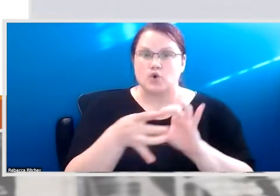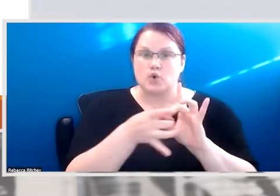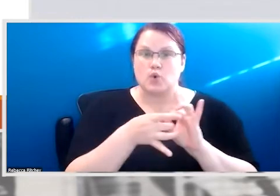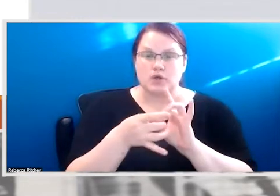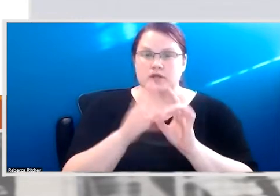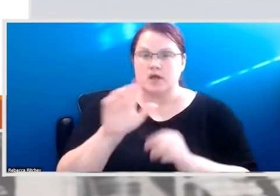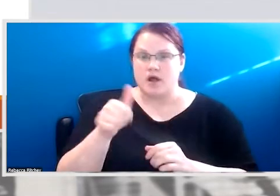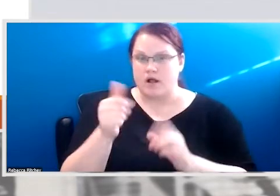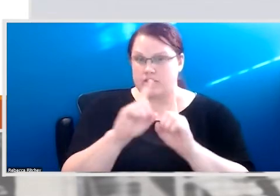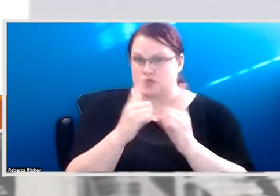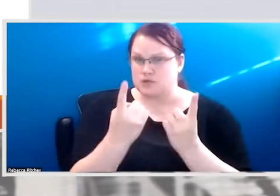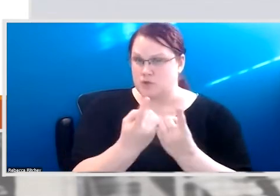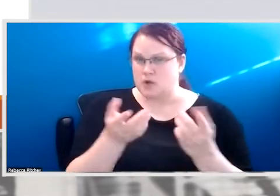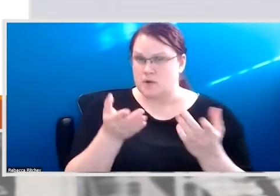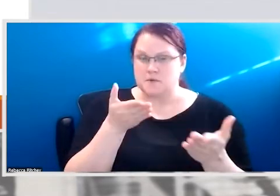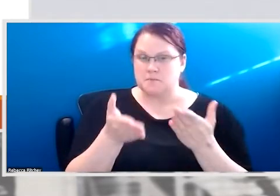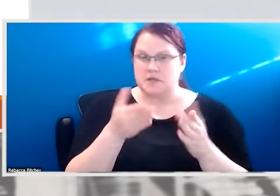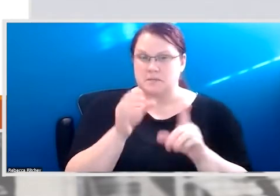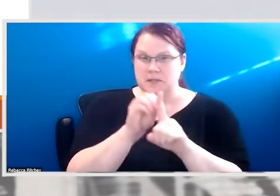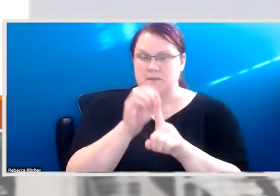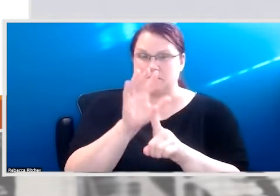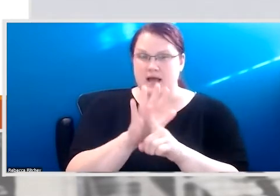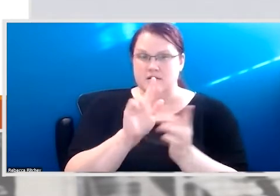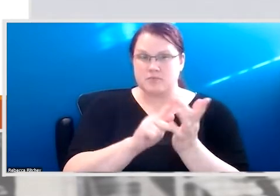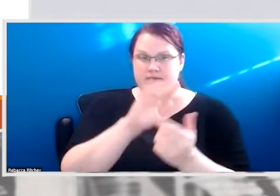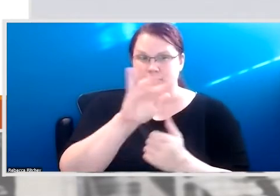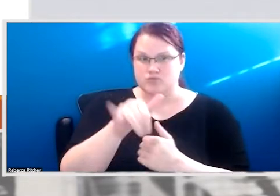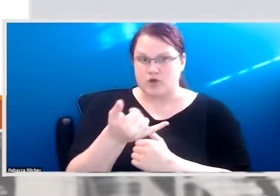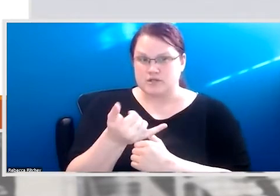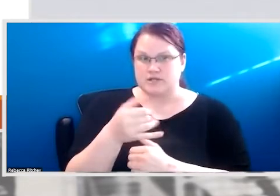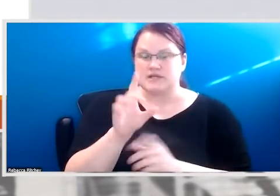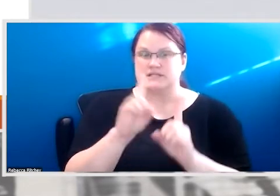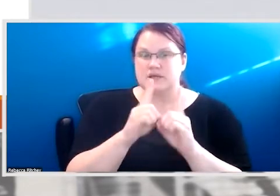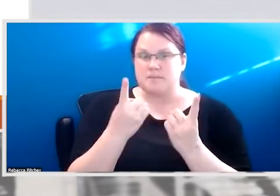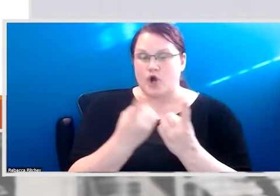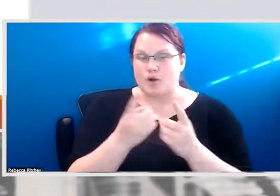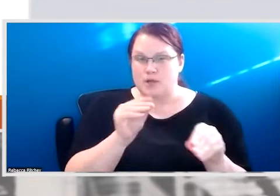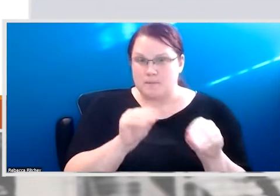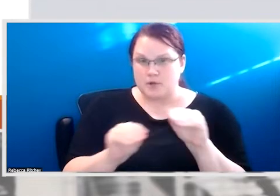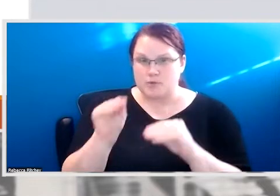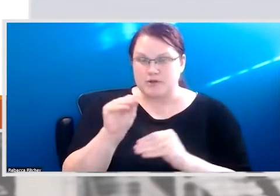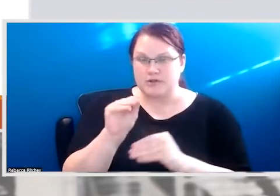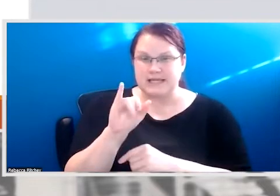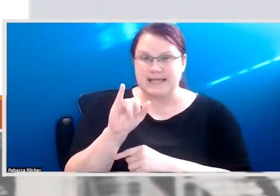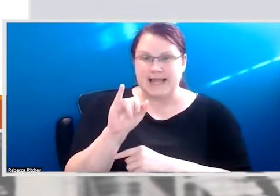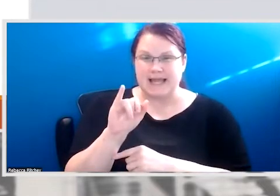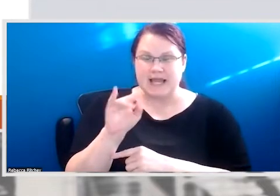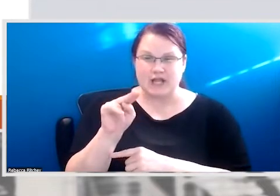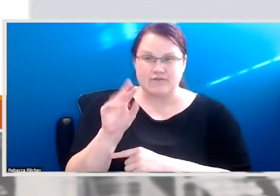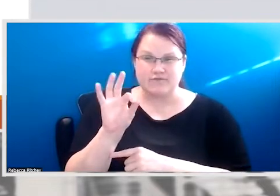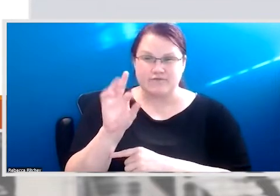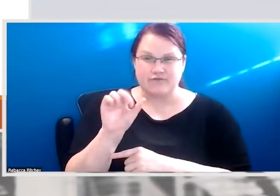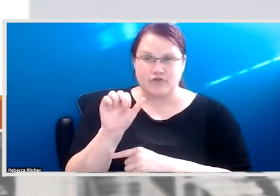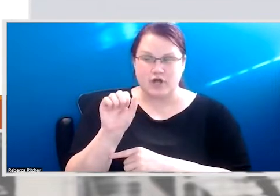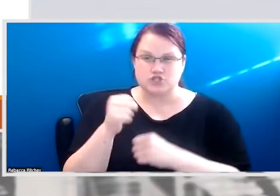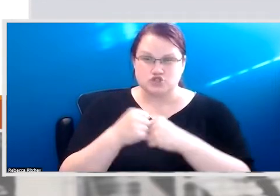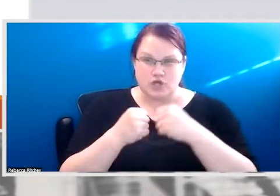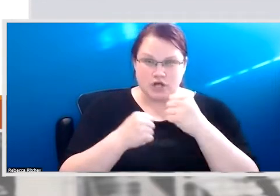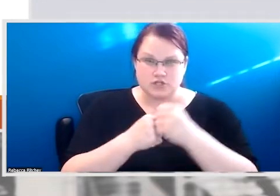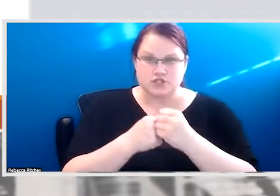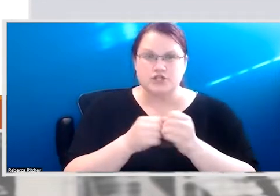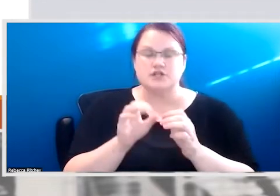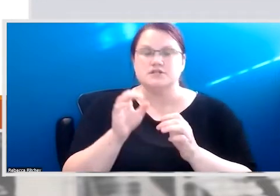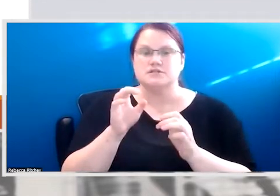other departments that might be impacted by the project, such as the Department of Mobility and Infrastructure and our Department of Innovation and